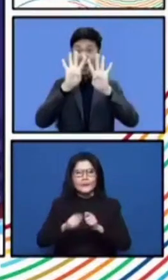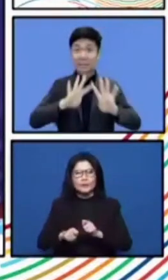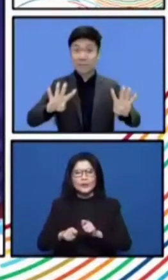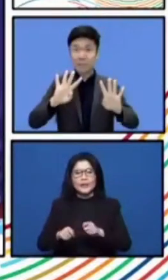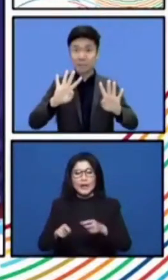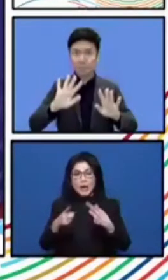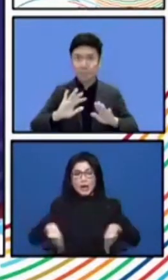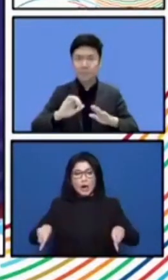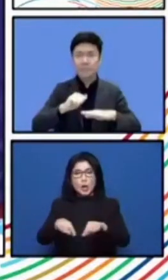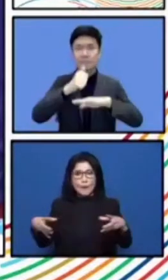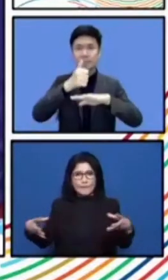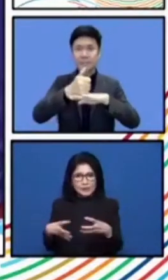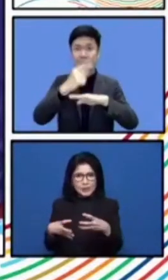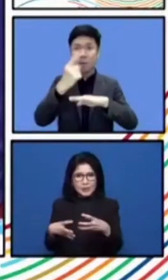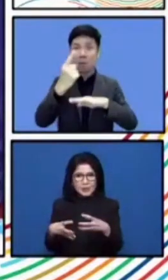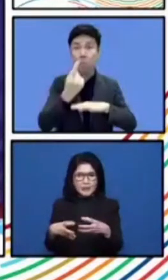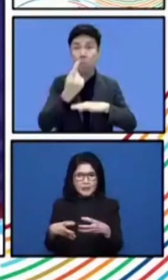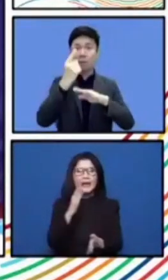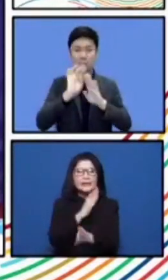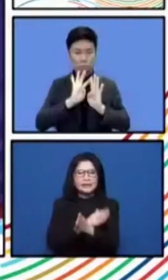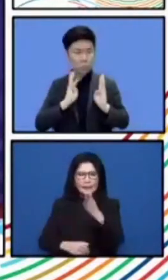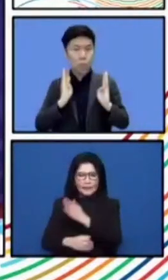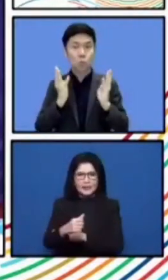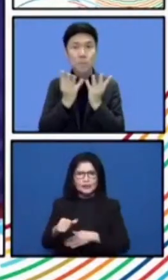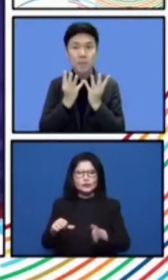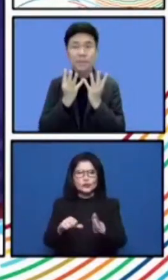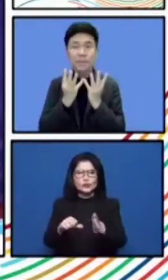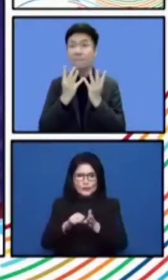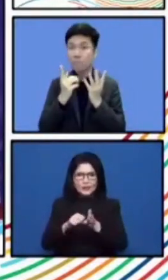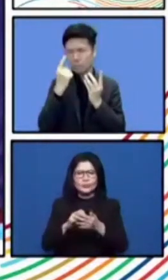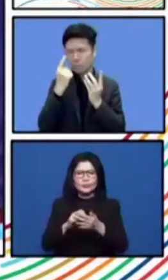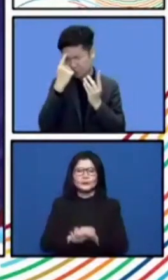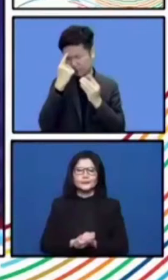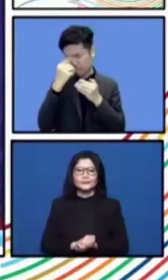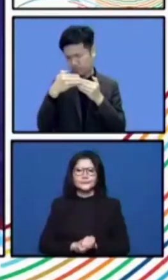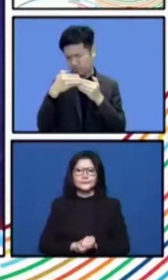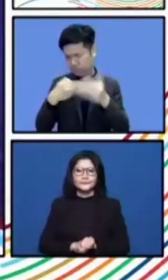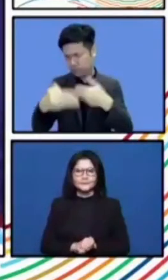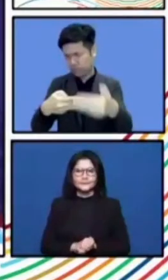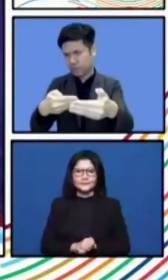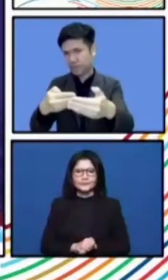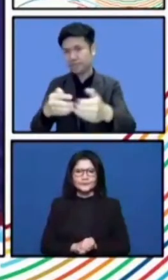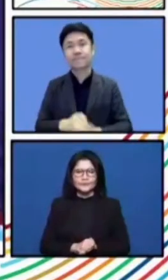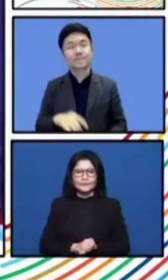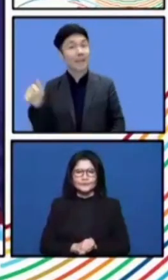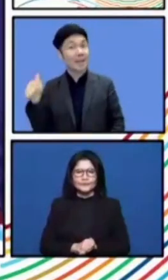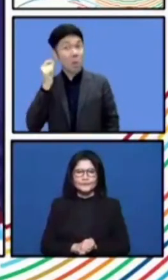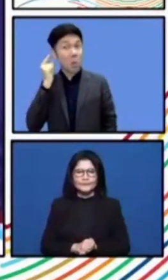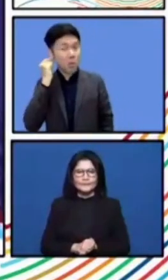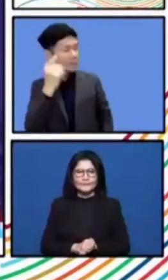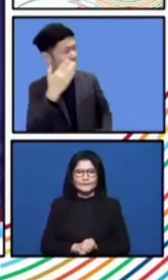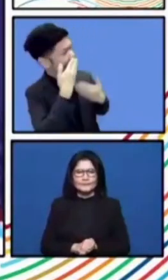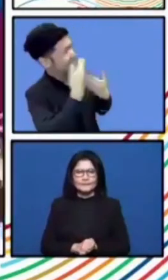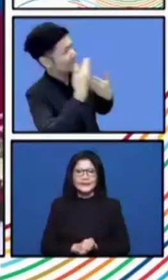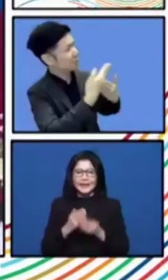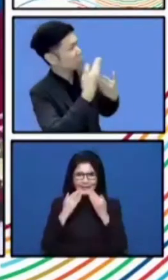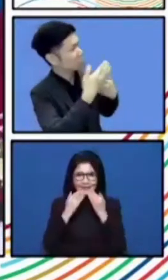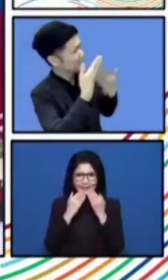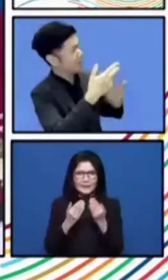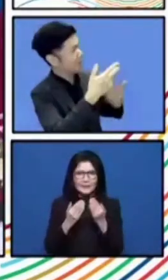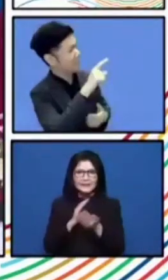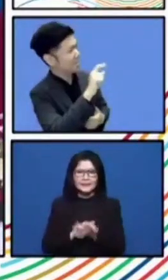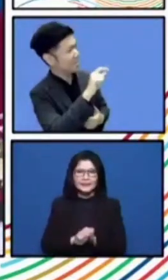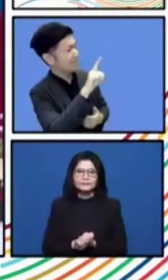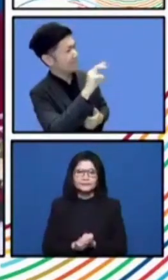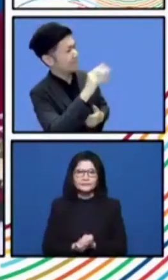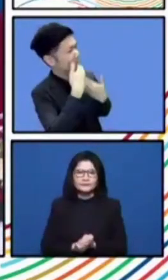disputes always can be can be addressed okay thank you uh Mr PT uh I think three important points